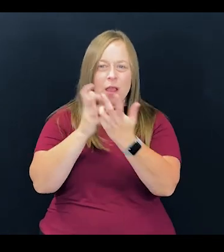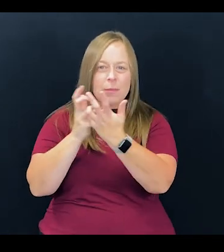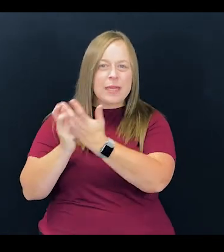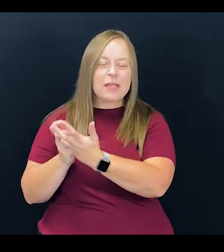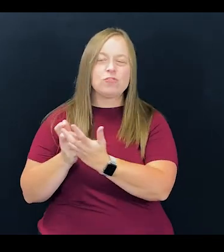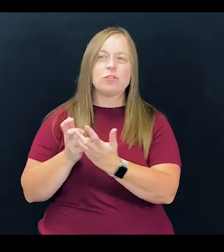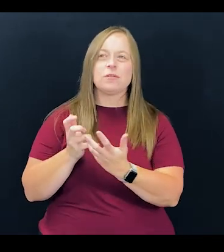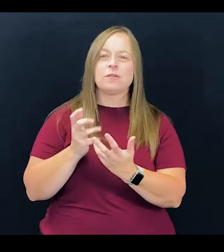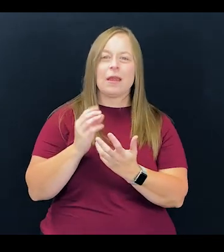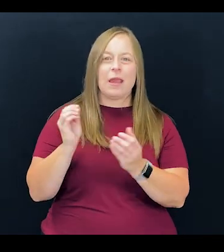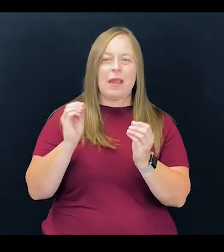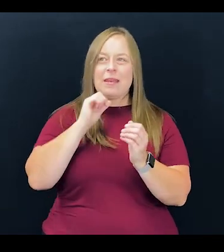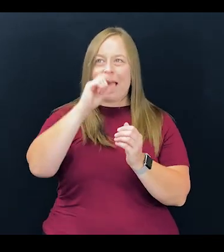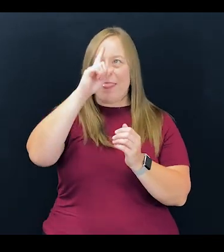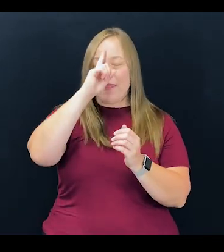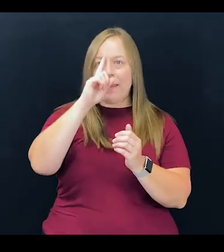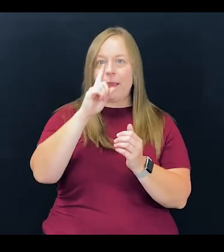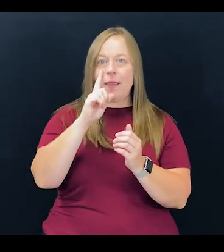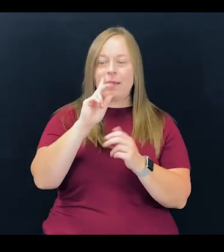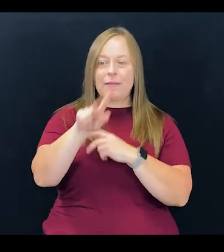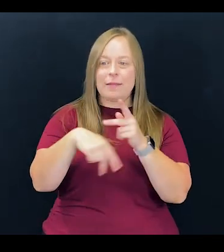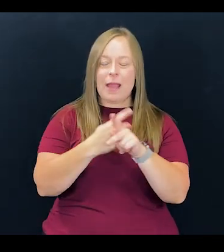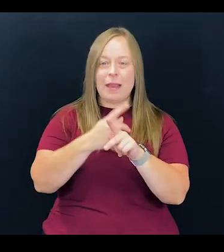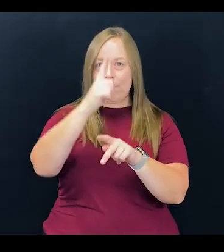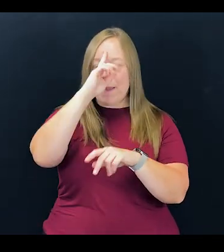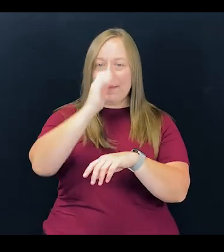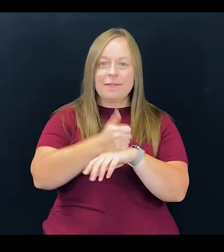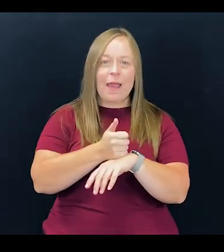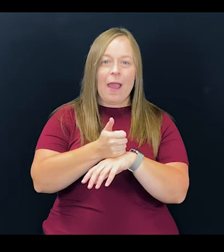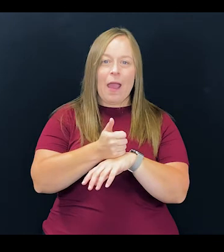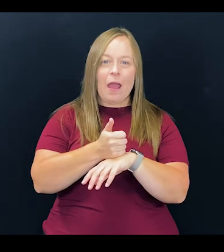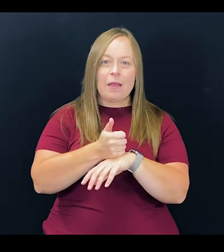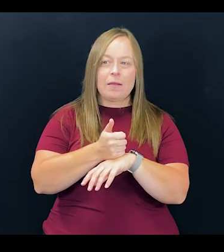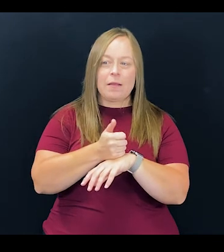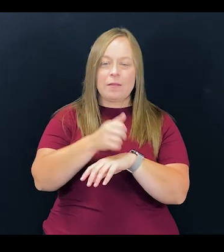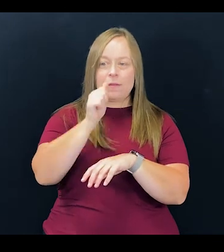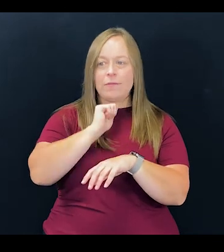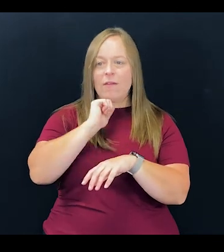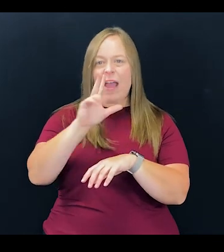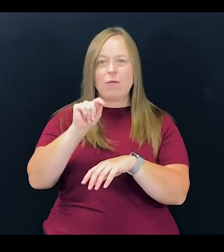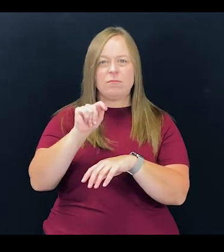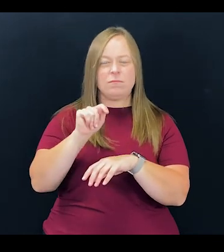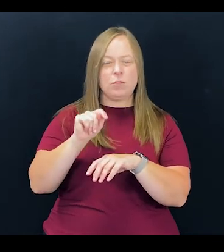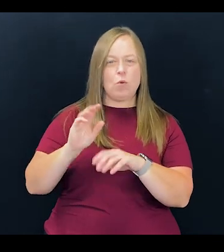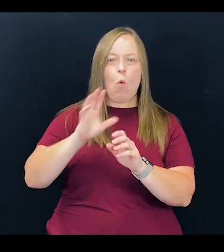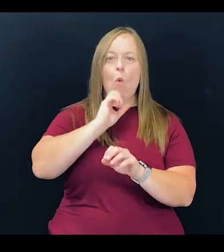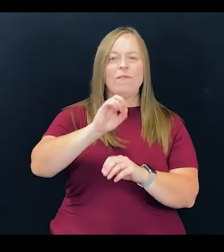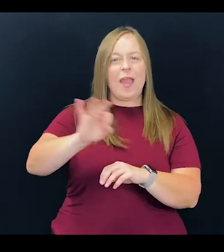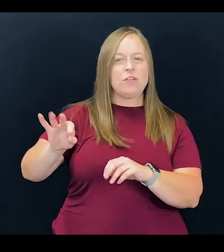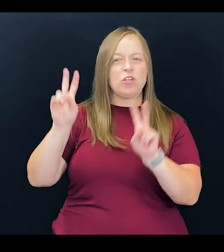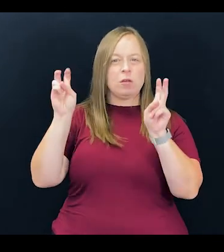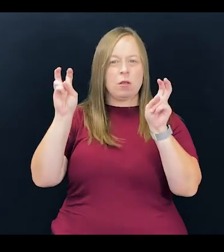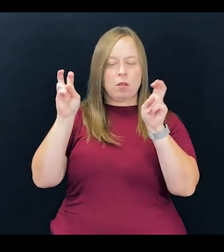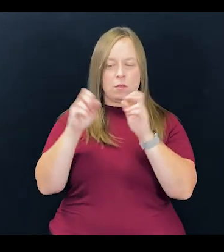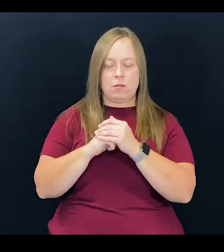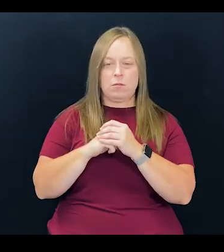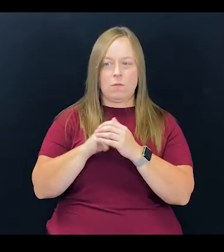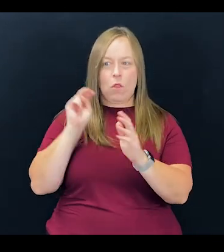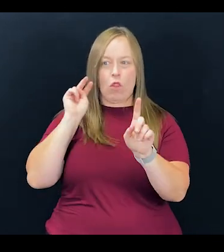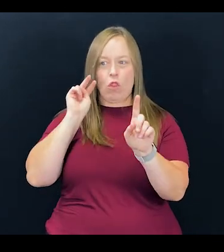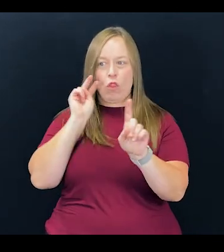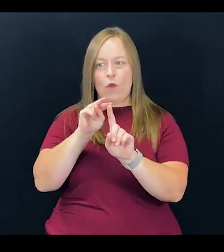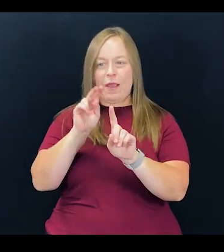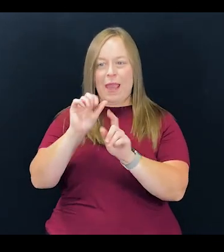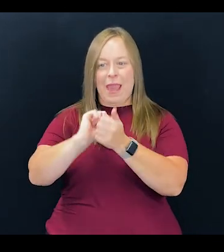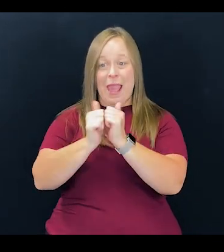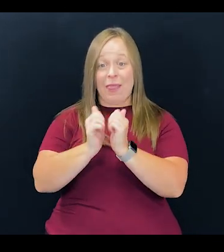requests and accommodations, and no longer thinking about this type of mindset as it will be outdated. We will be looking